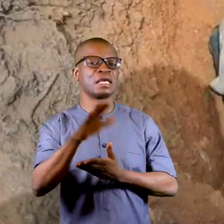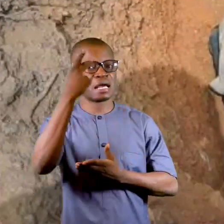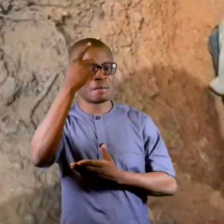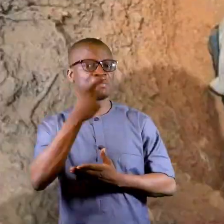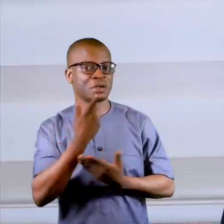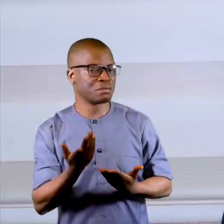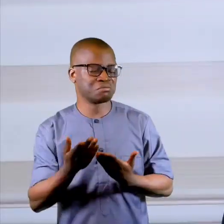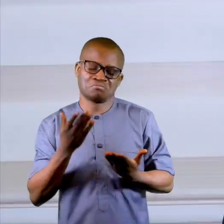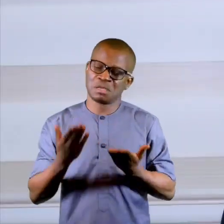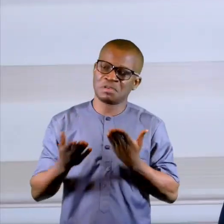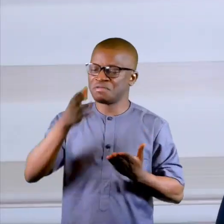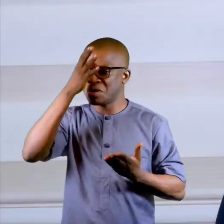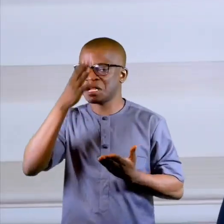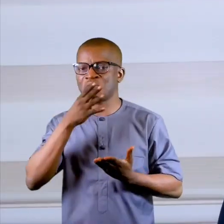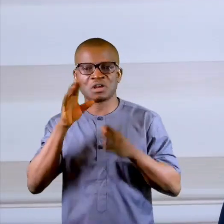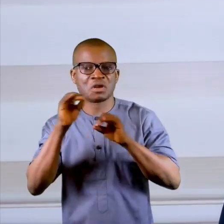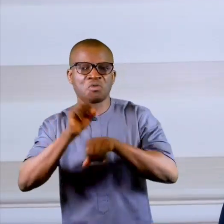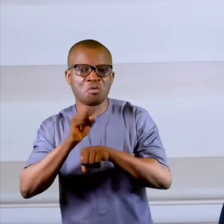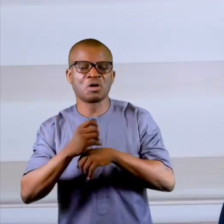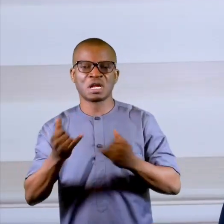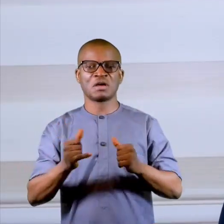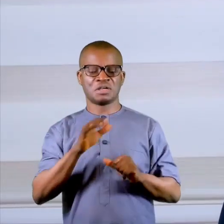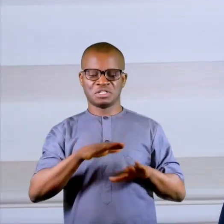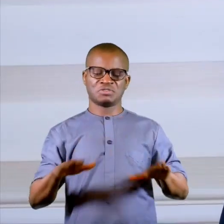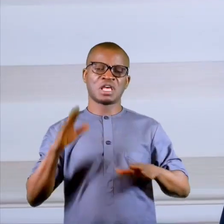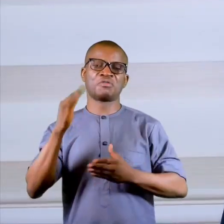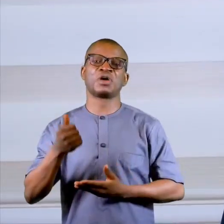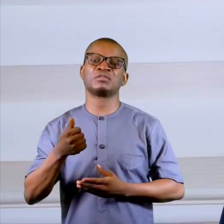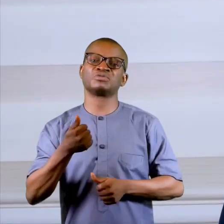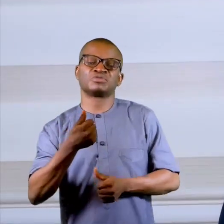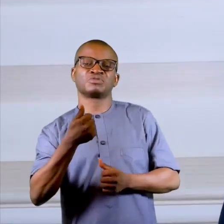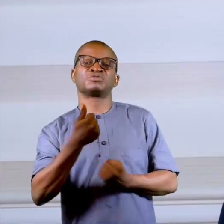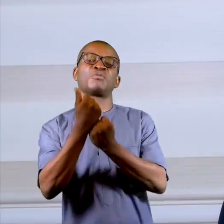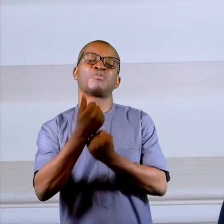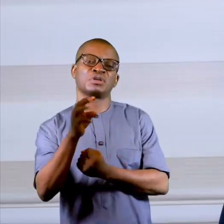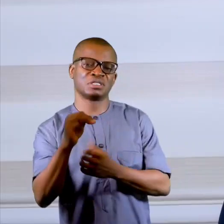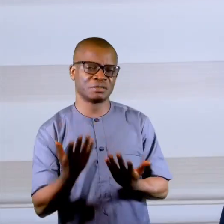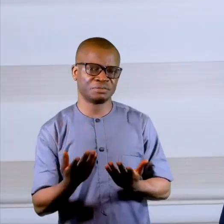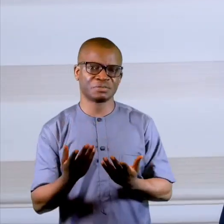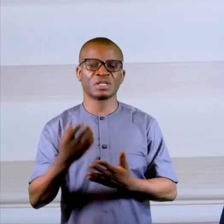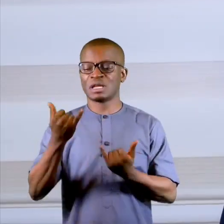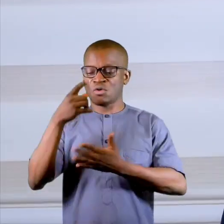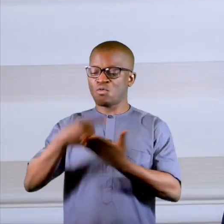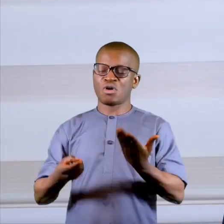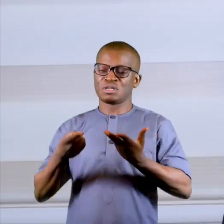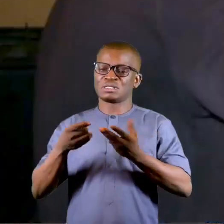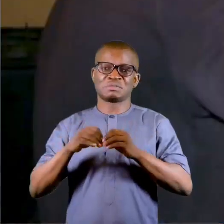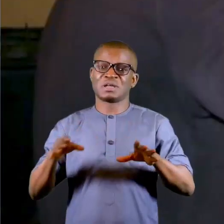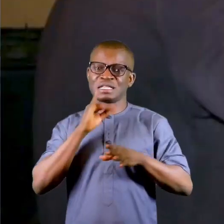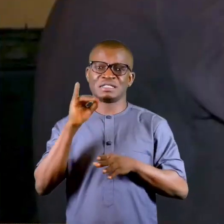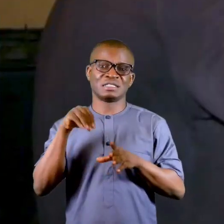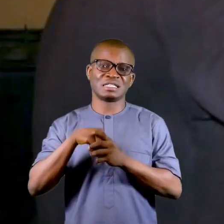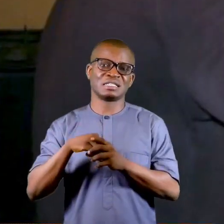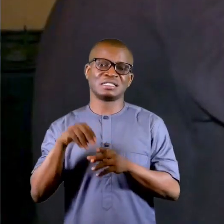parents probably they have lost their employment. So those are like the types of labor. The one that is prevalent in Nigeria, we could say,